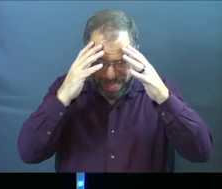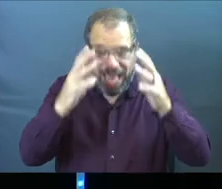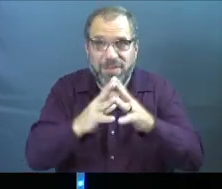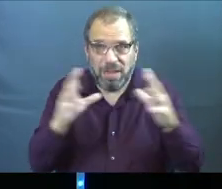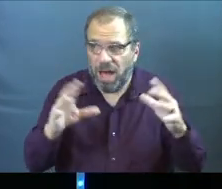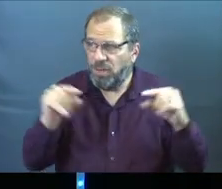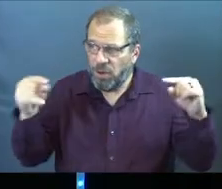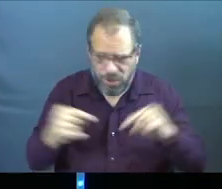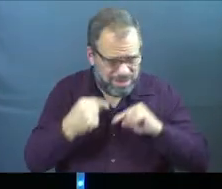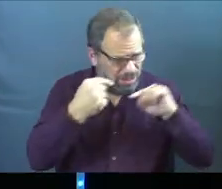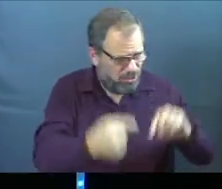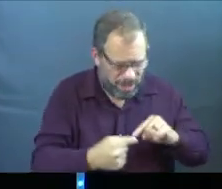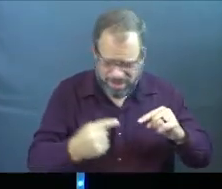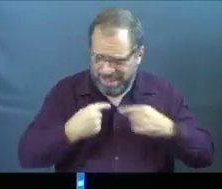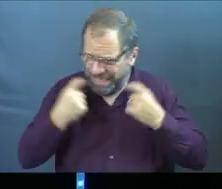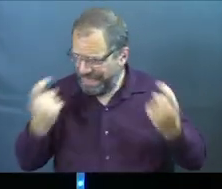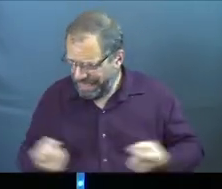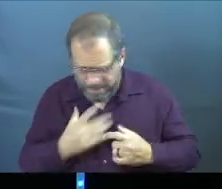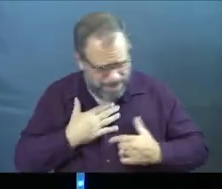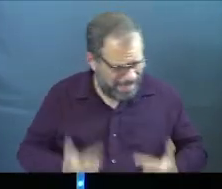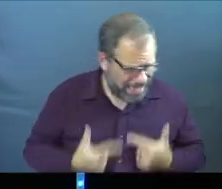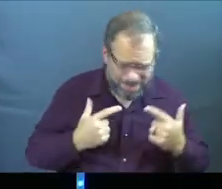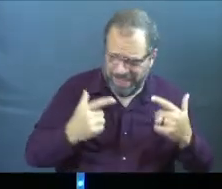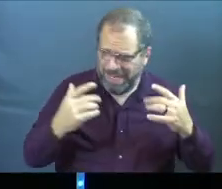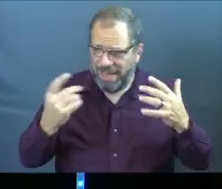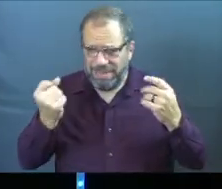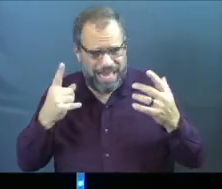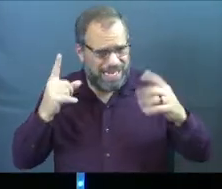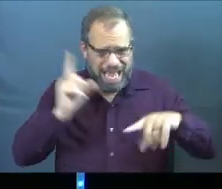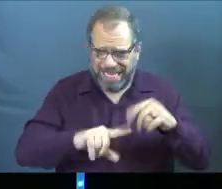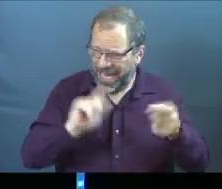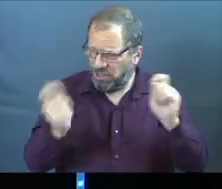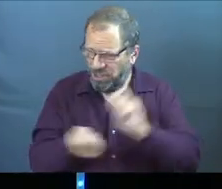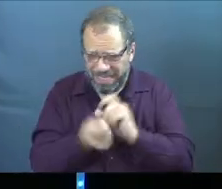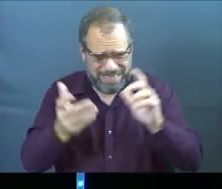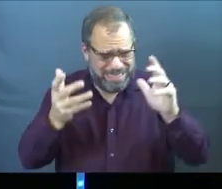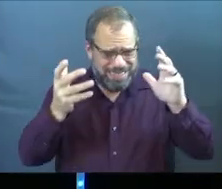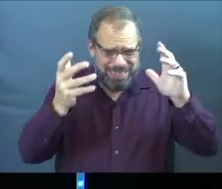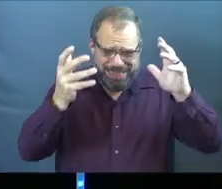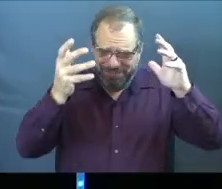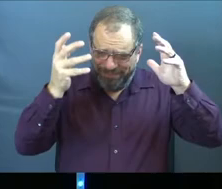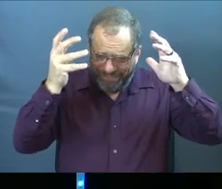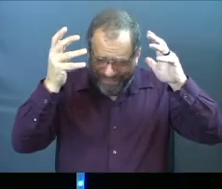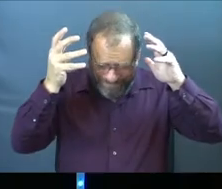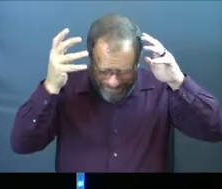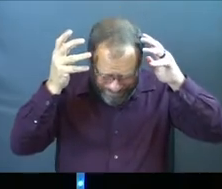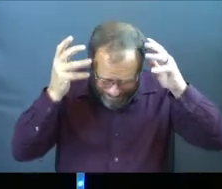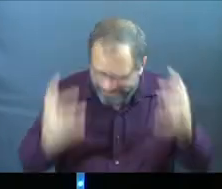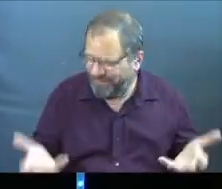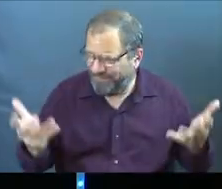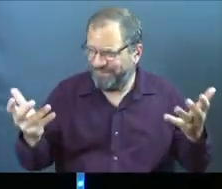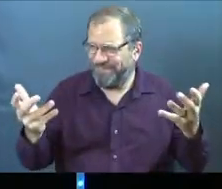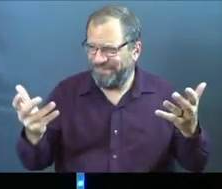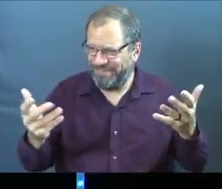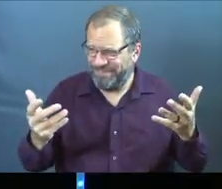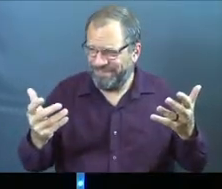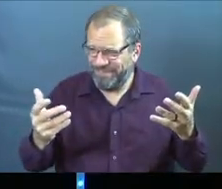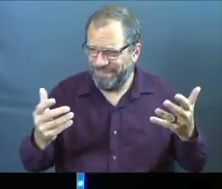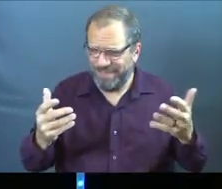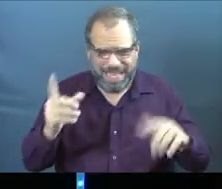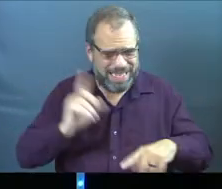brokenness. I have a lot of these struggles. I've got sin in my life. I have all this stuff, and I'm realizing I can't change it. I'm realizing that I don't really make the